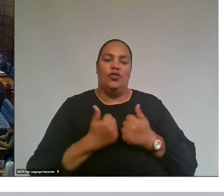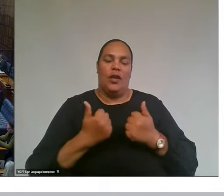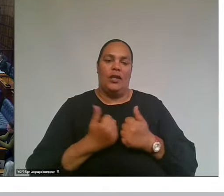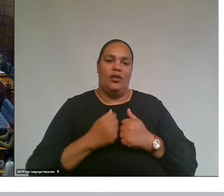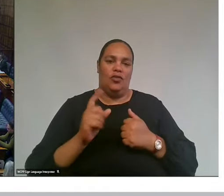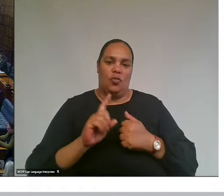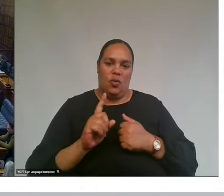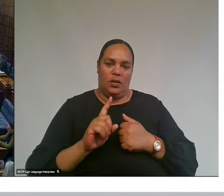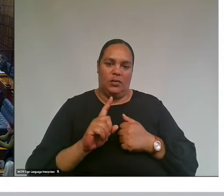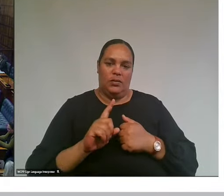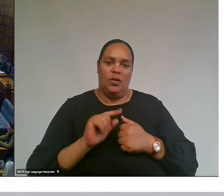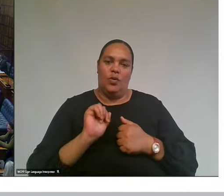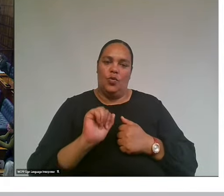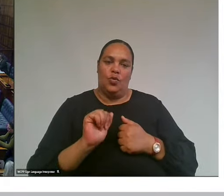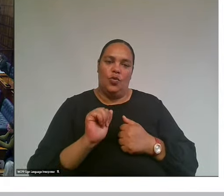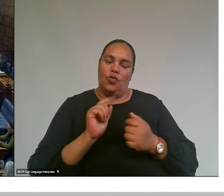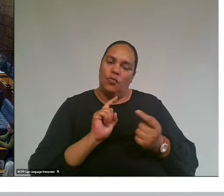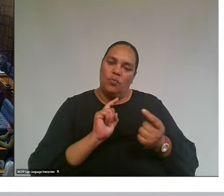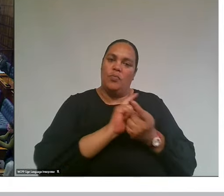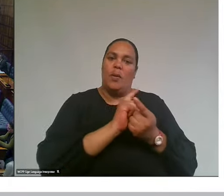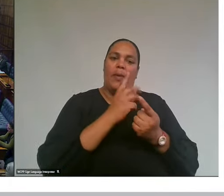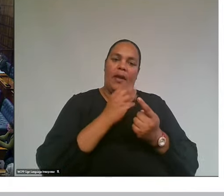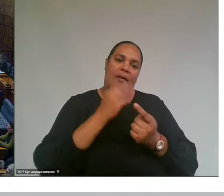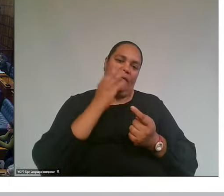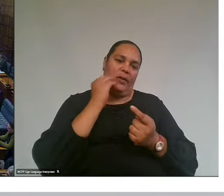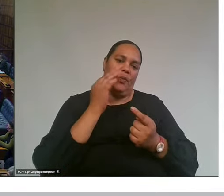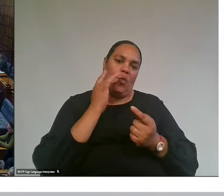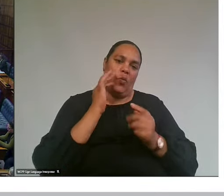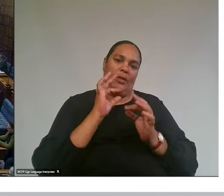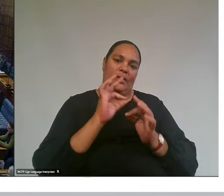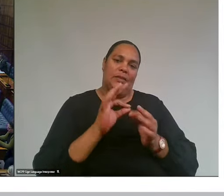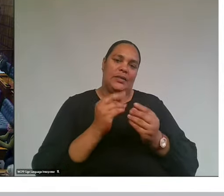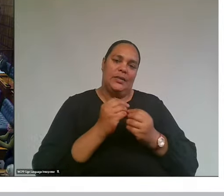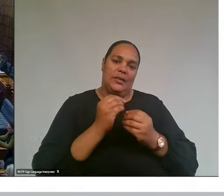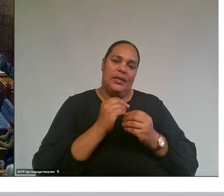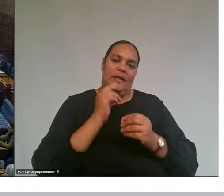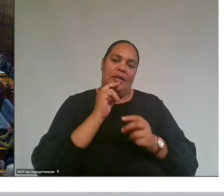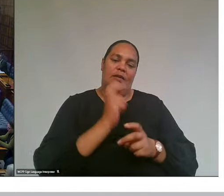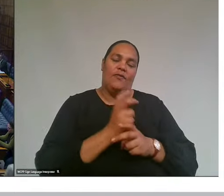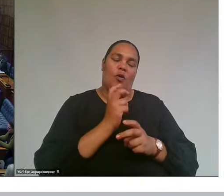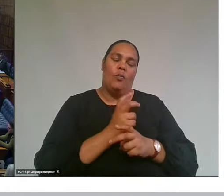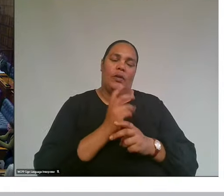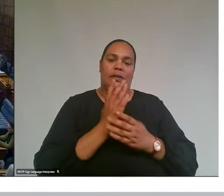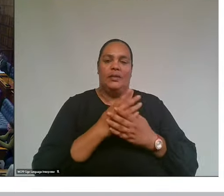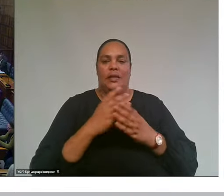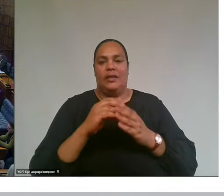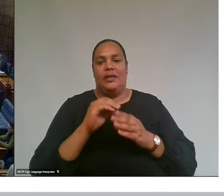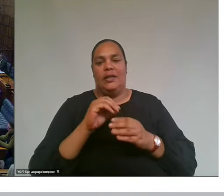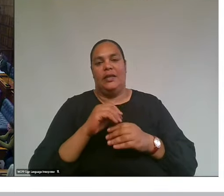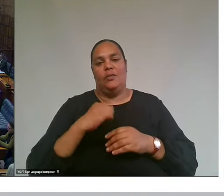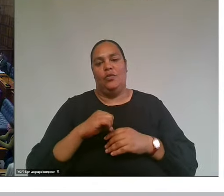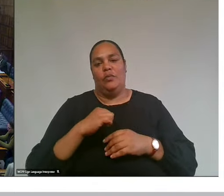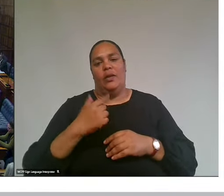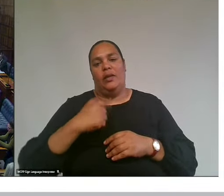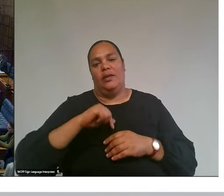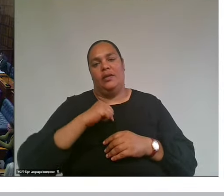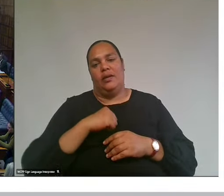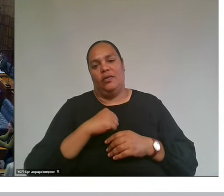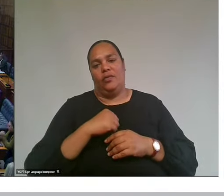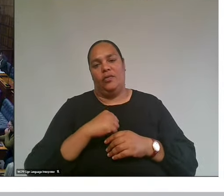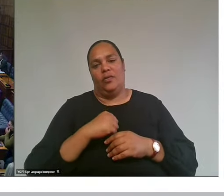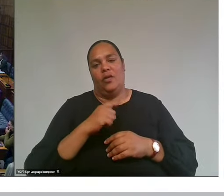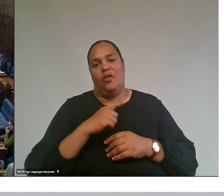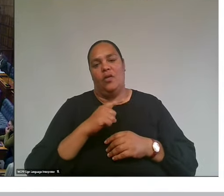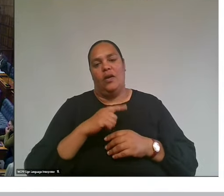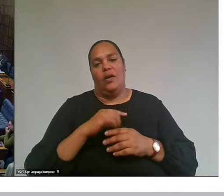challenges are you confront Ed with when you have to deal with this informal sector within our municipalities you know